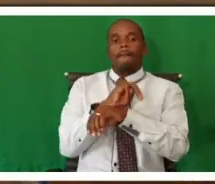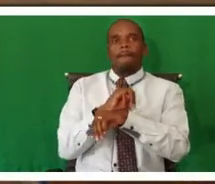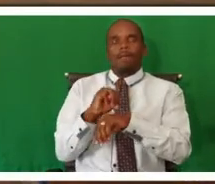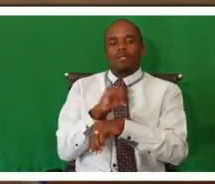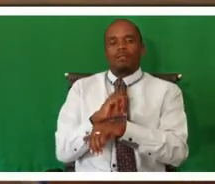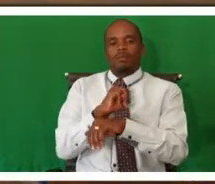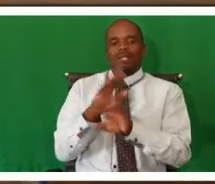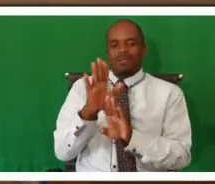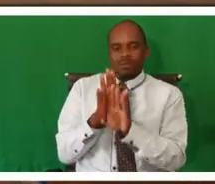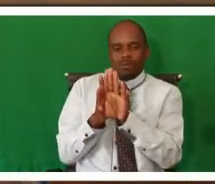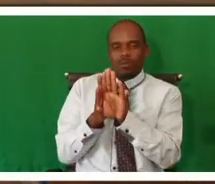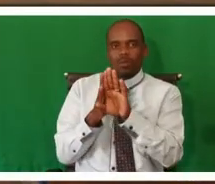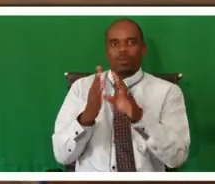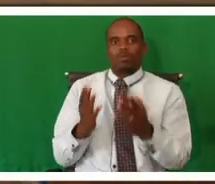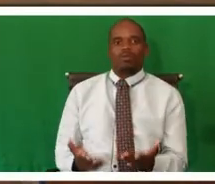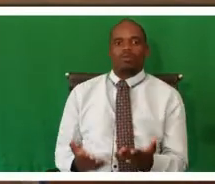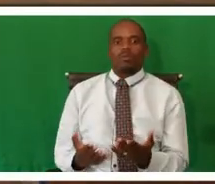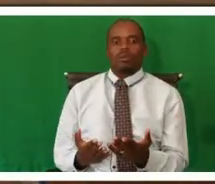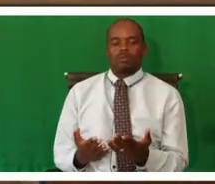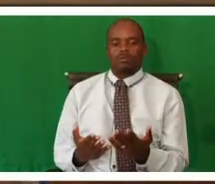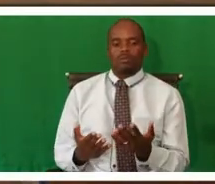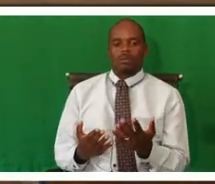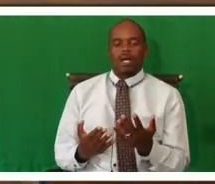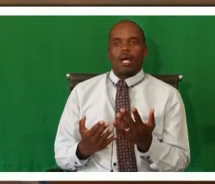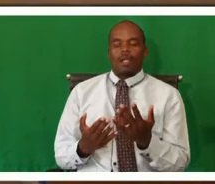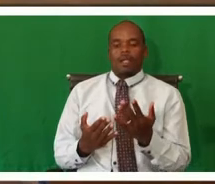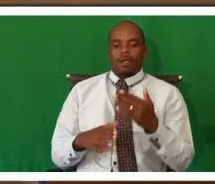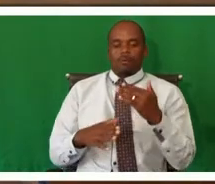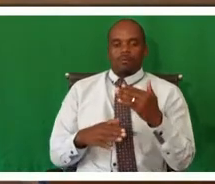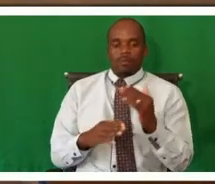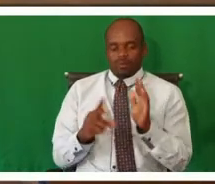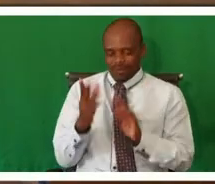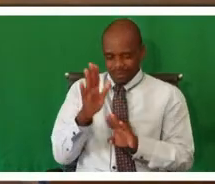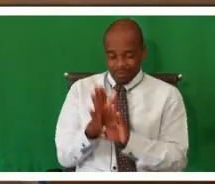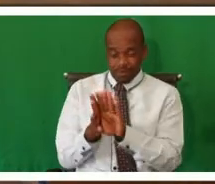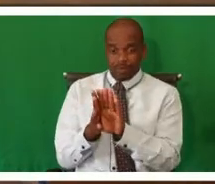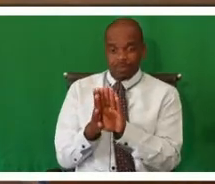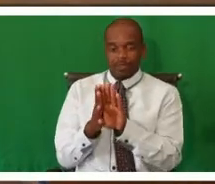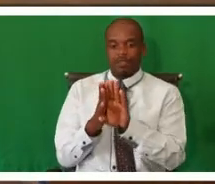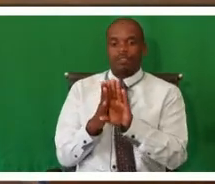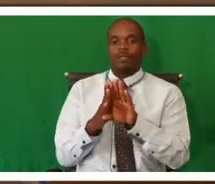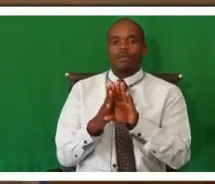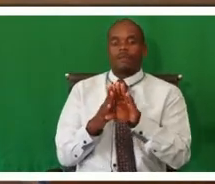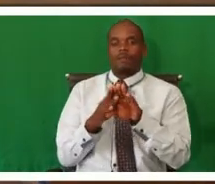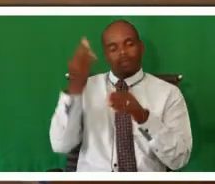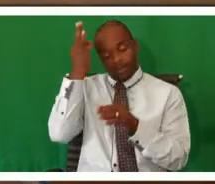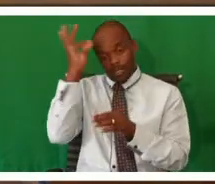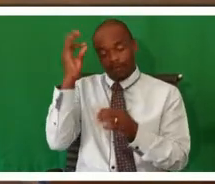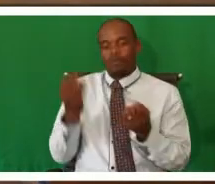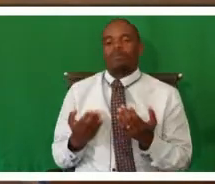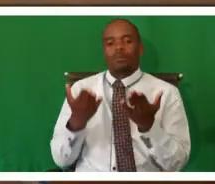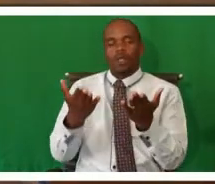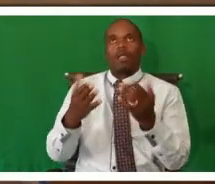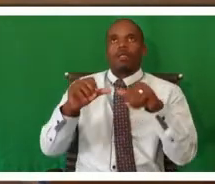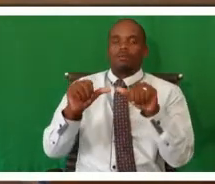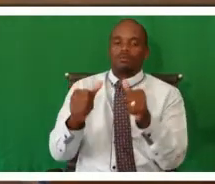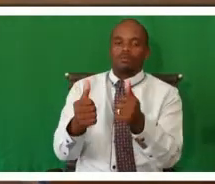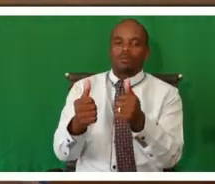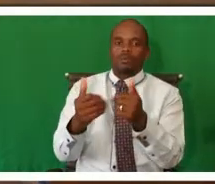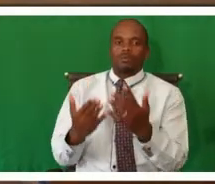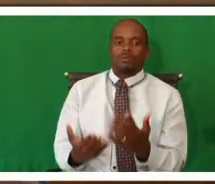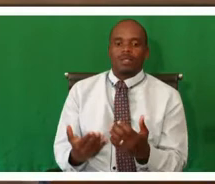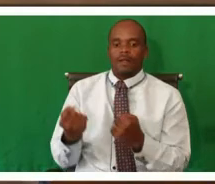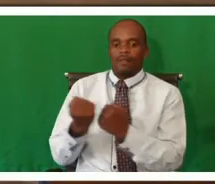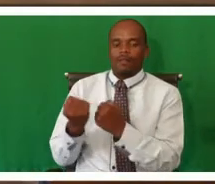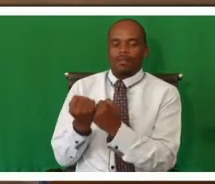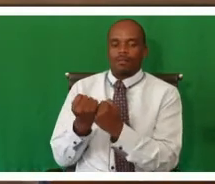improve sustainable and accountability physical government. Support will include the development of